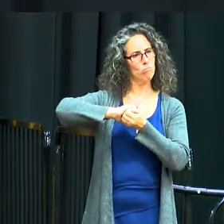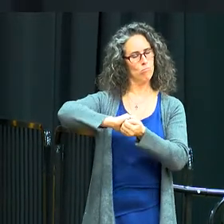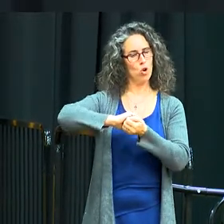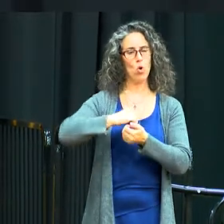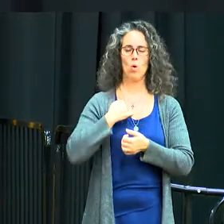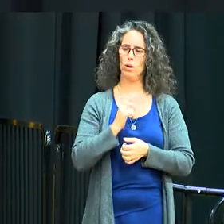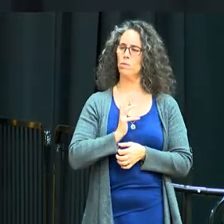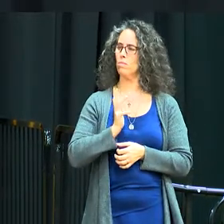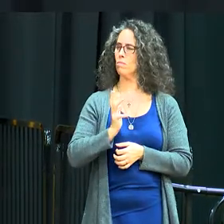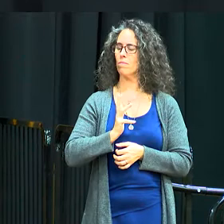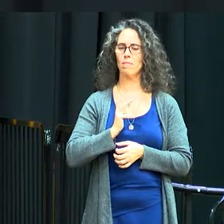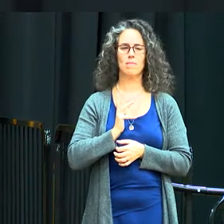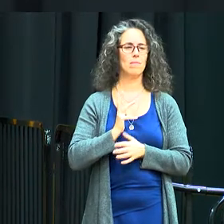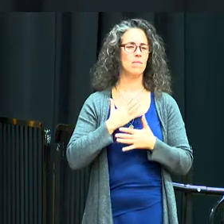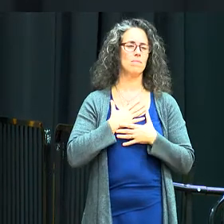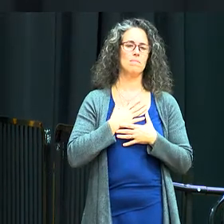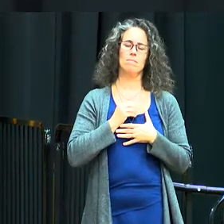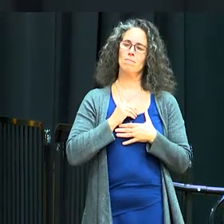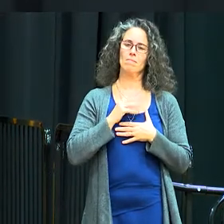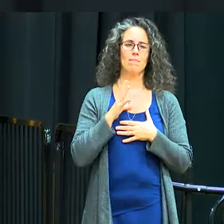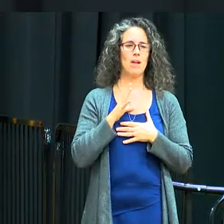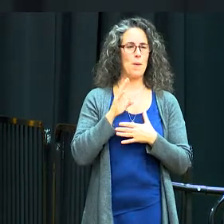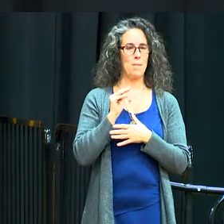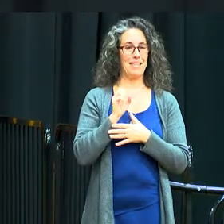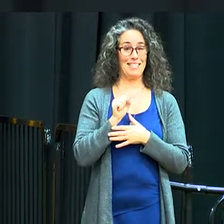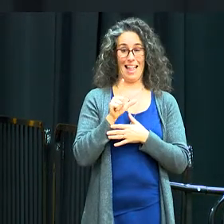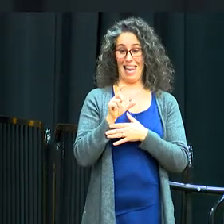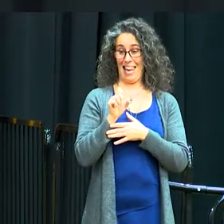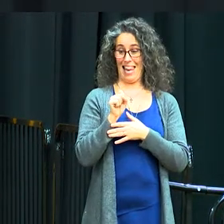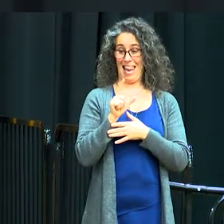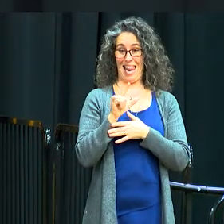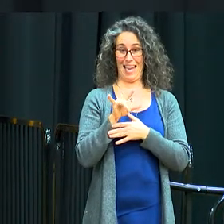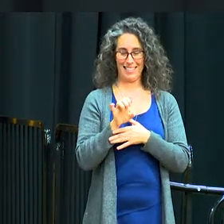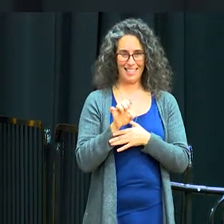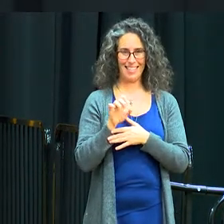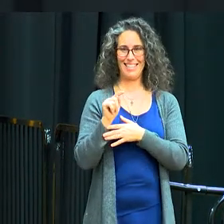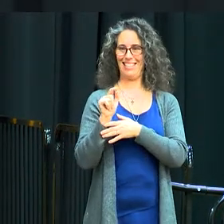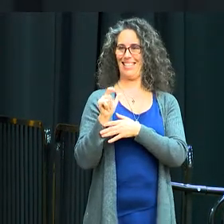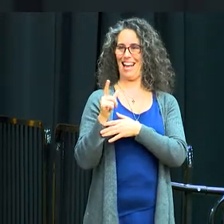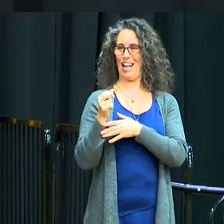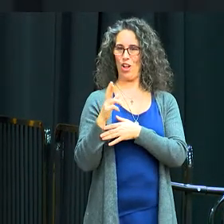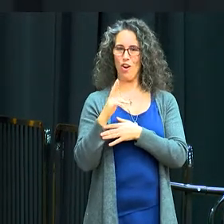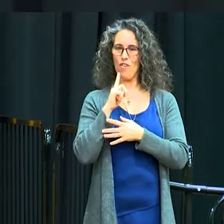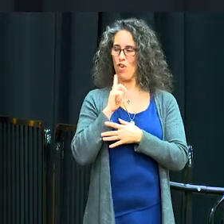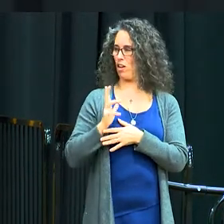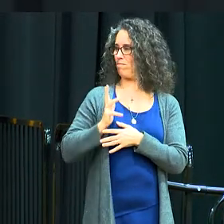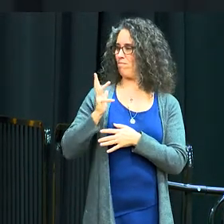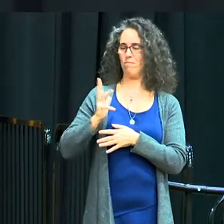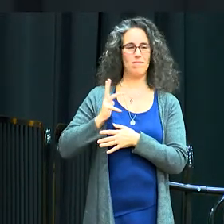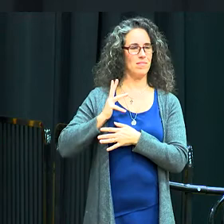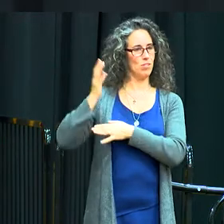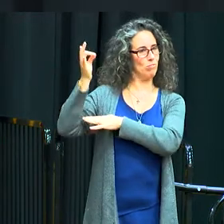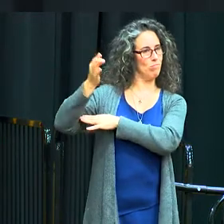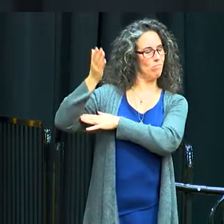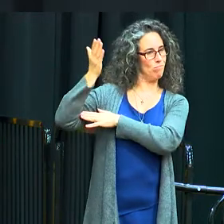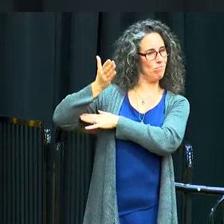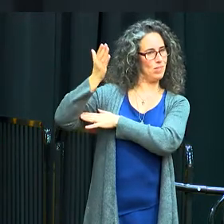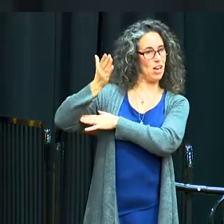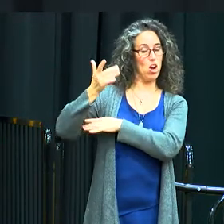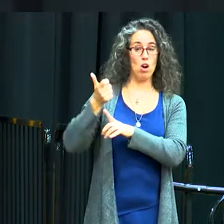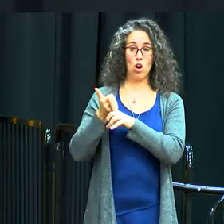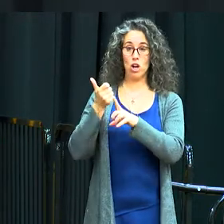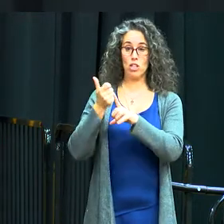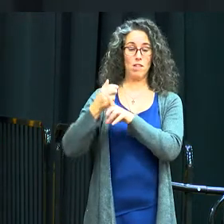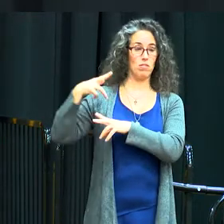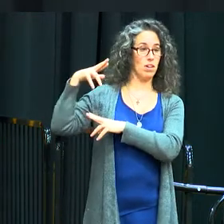have Ms. Leslie Taylor join us this evening as keynote speaker. Ms. Taylor is the Executive Director for the Naval Air